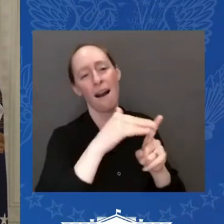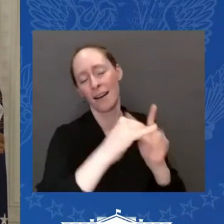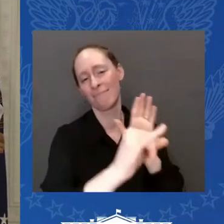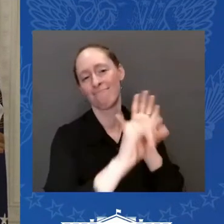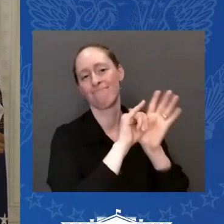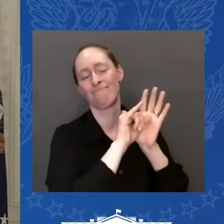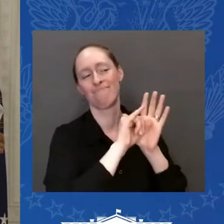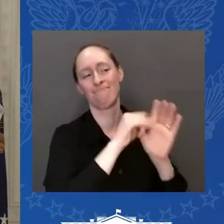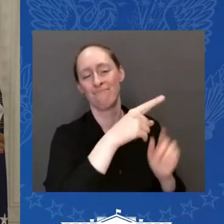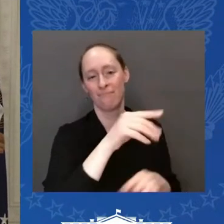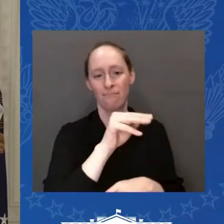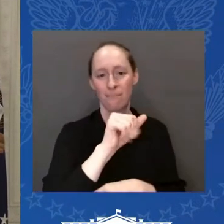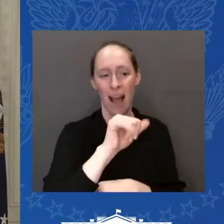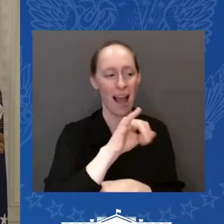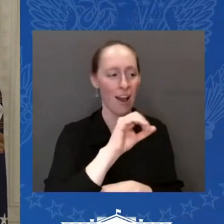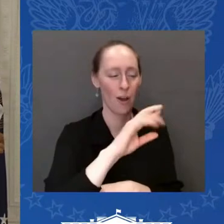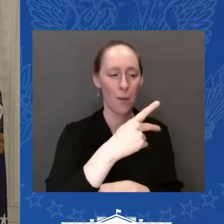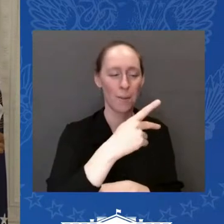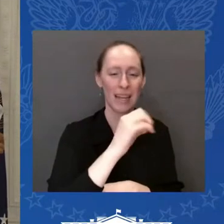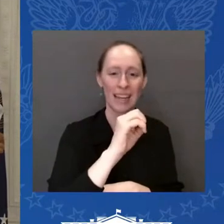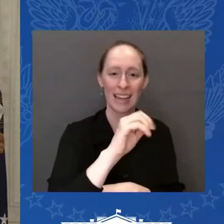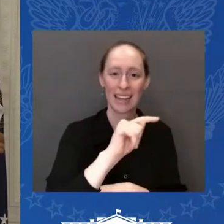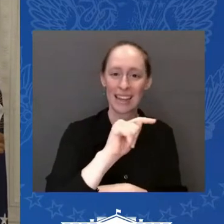where Marty is. We got